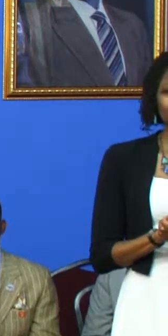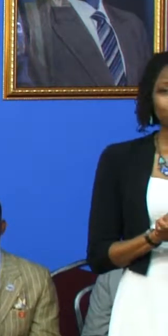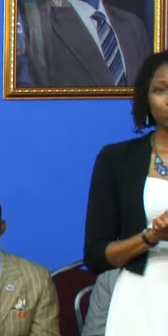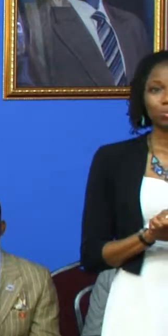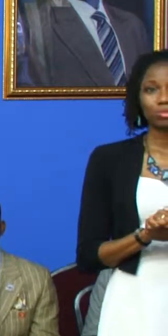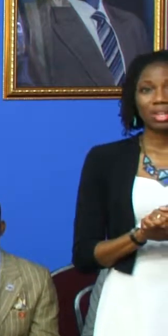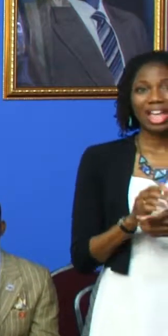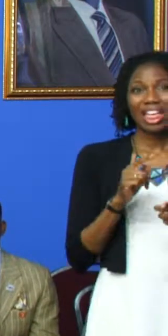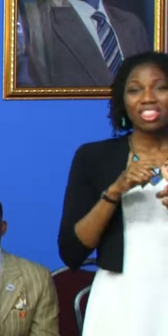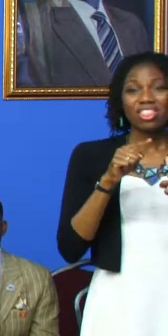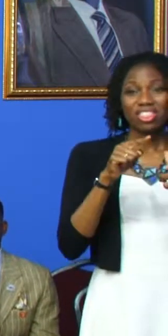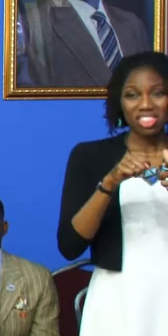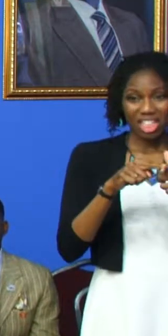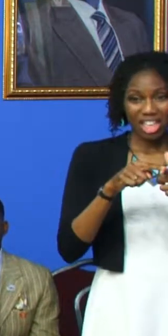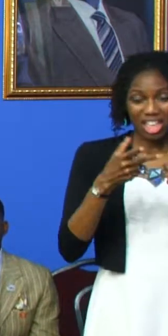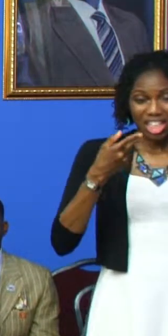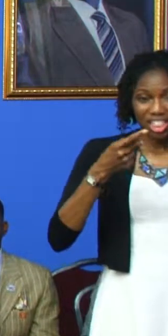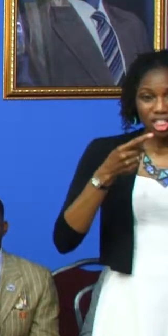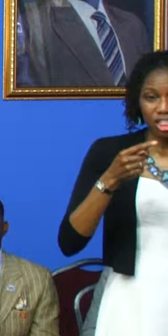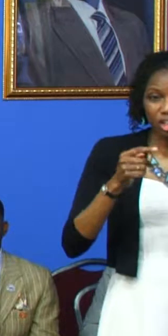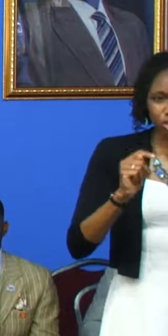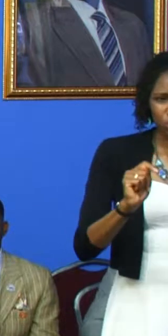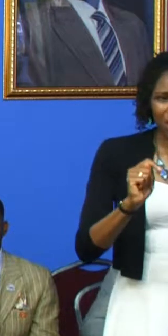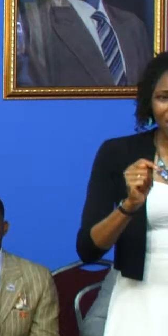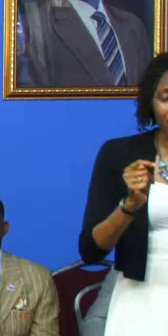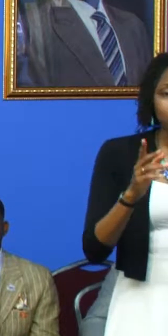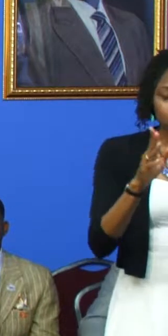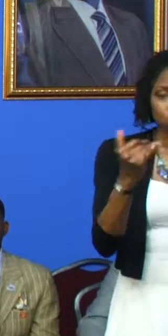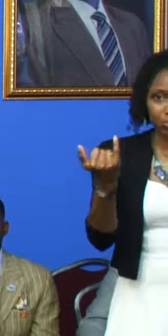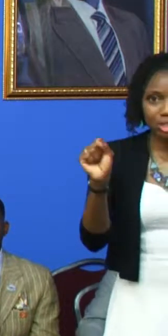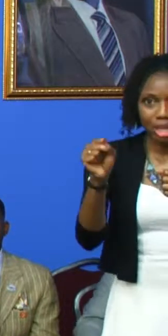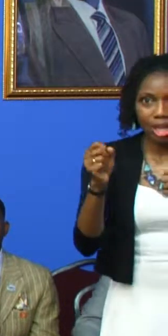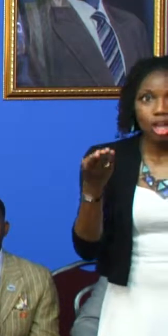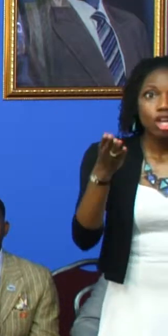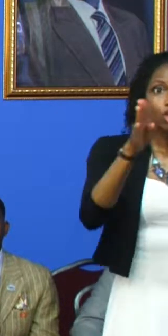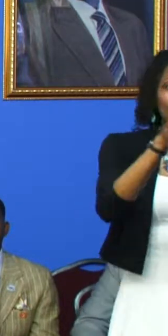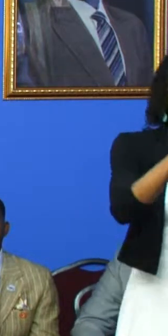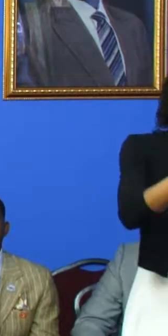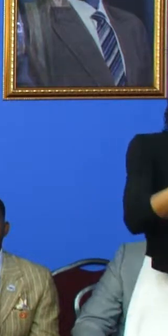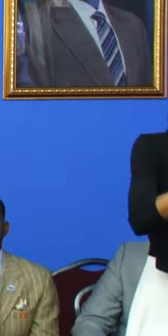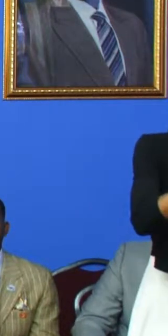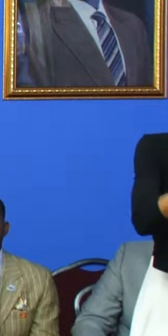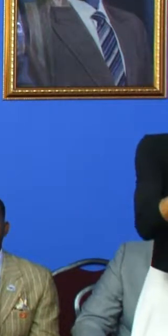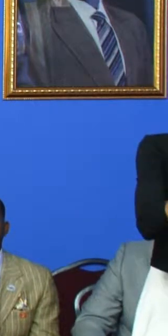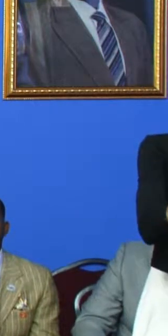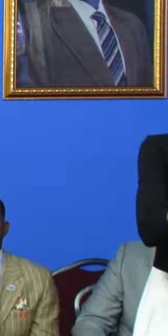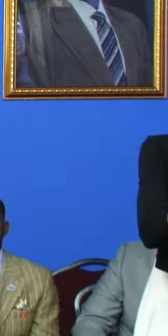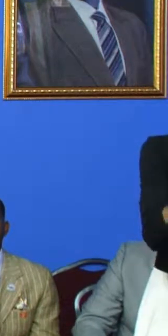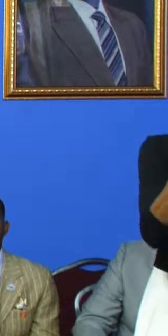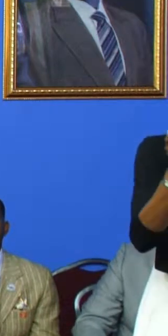Then they're trying to, as they close the schools, privatize education. I want y'all to get this